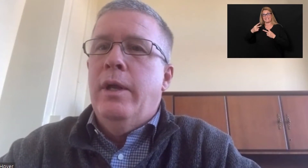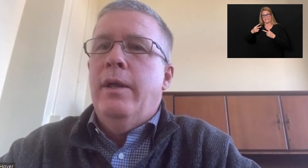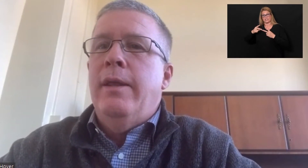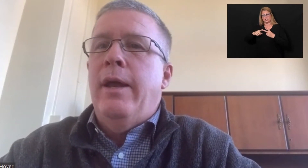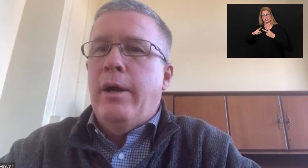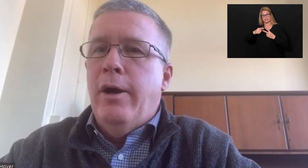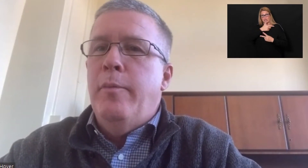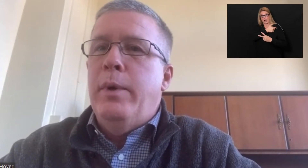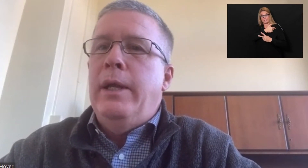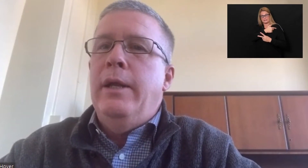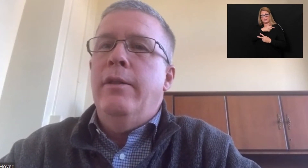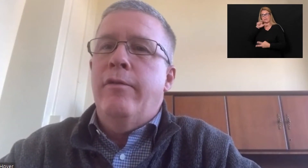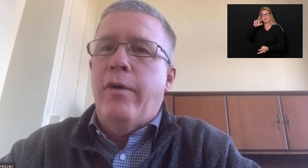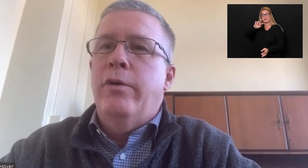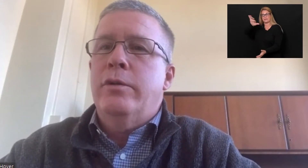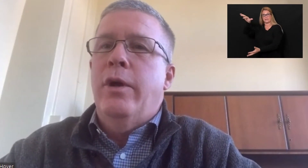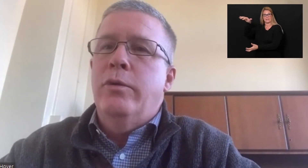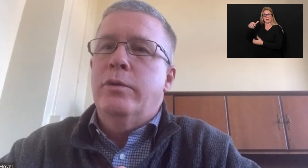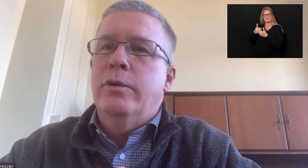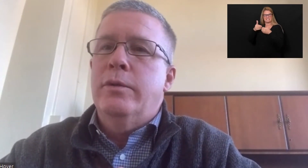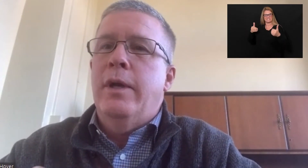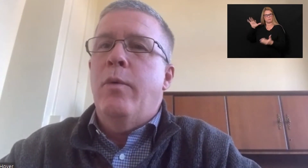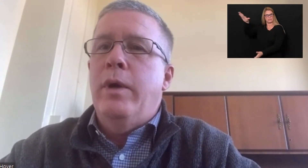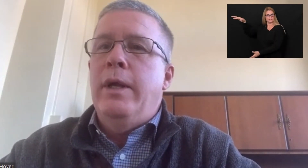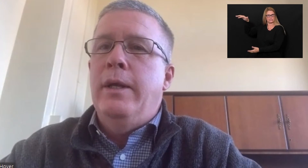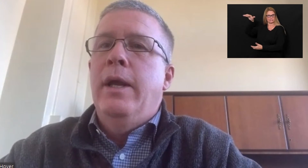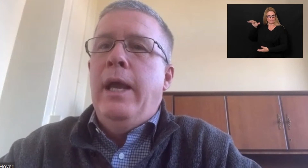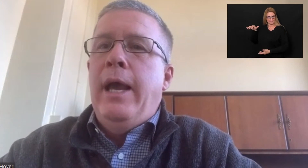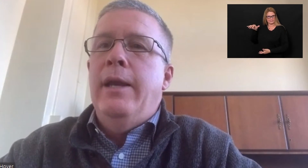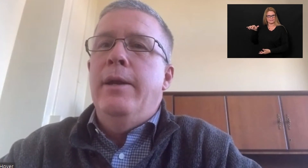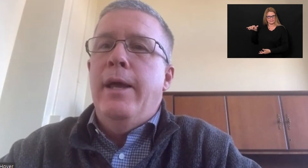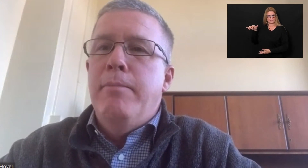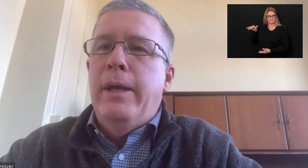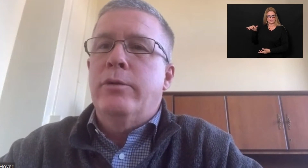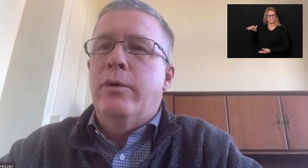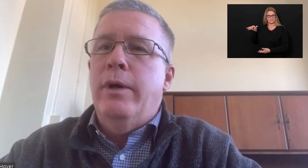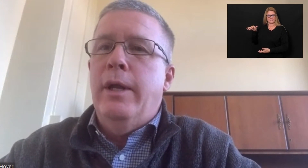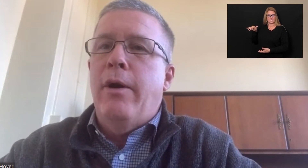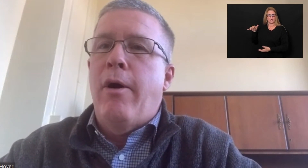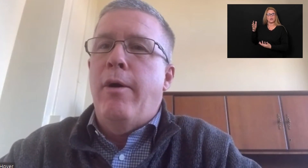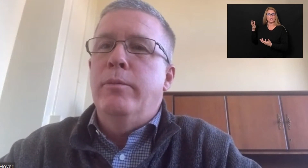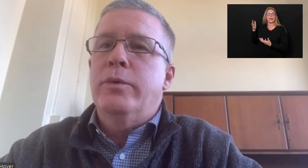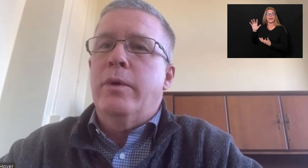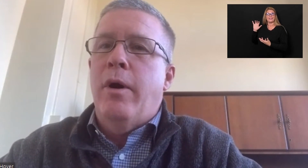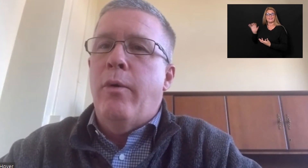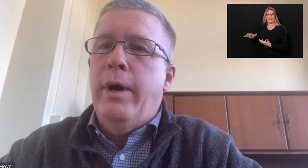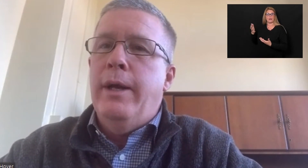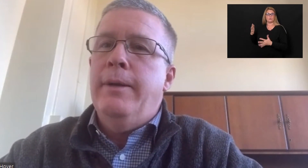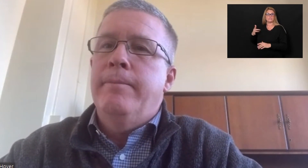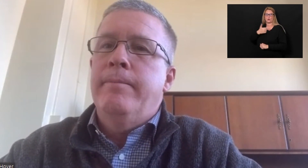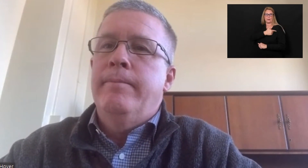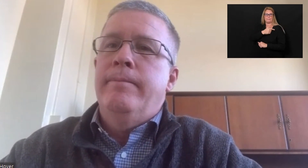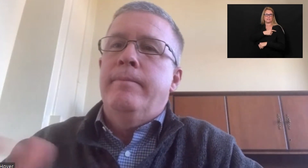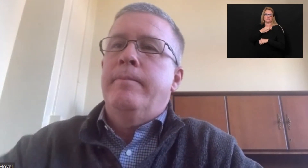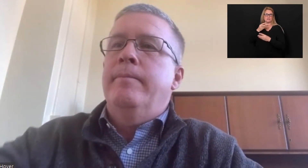doses that accompany the first doses that we had administered in arms